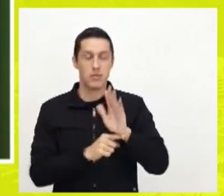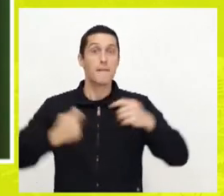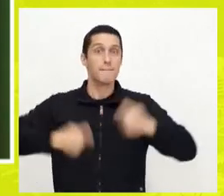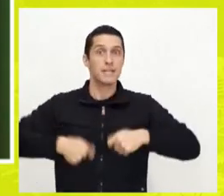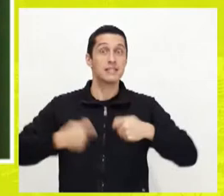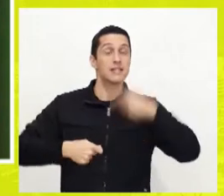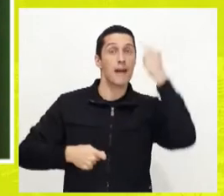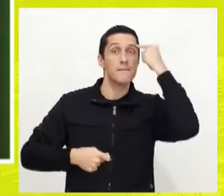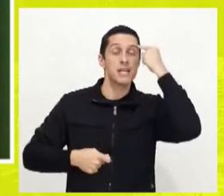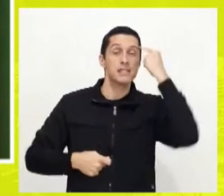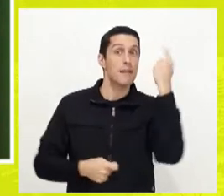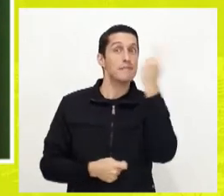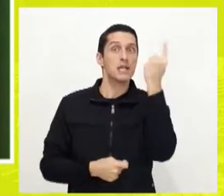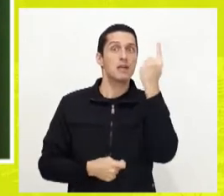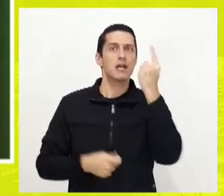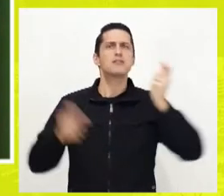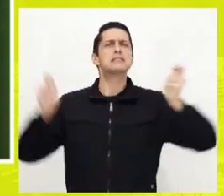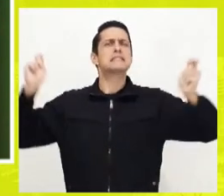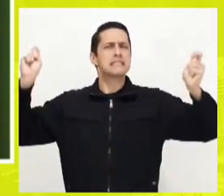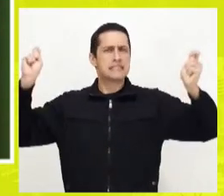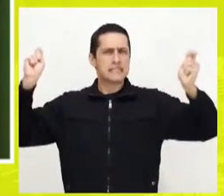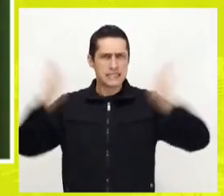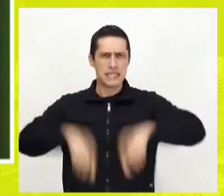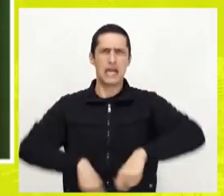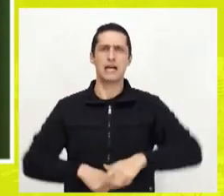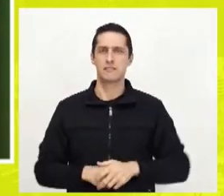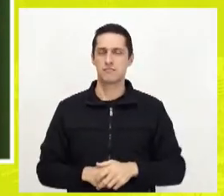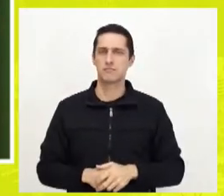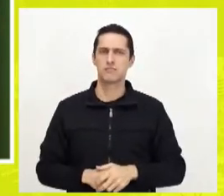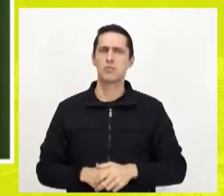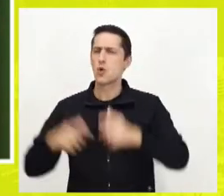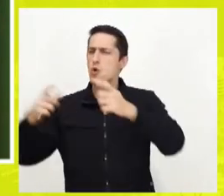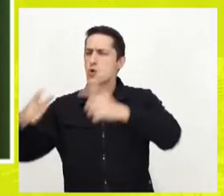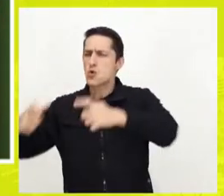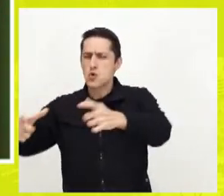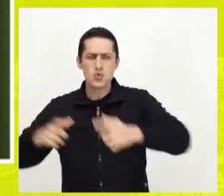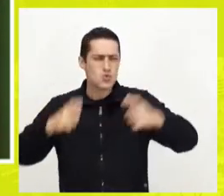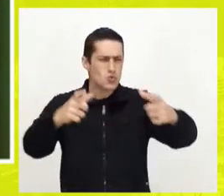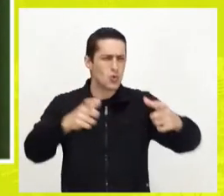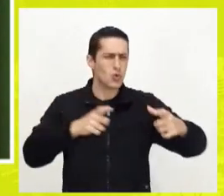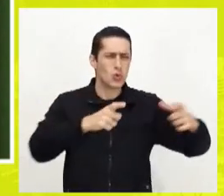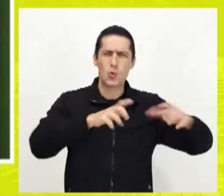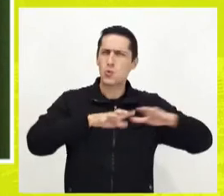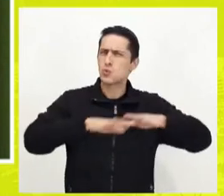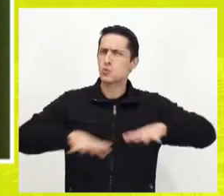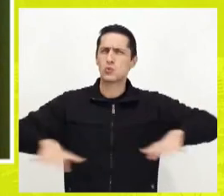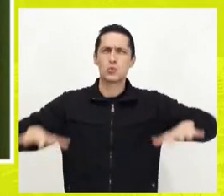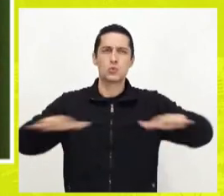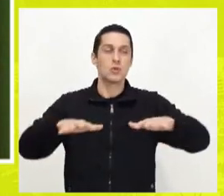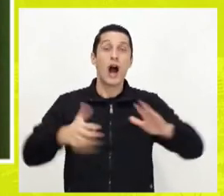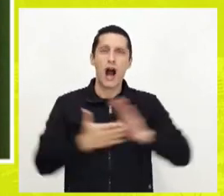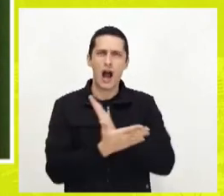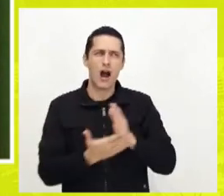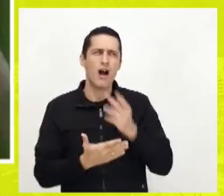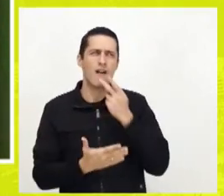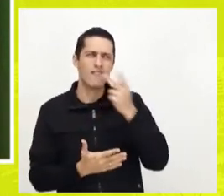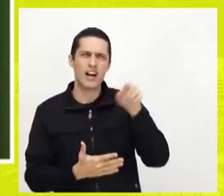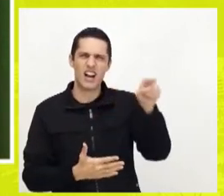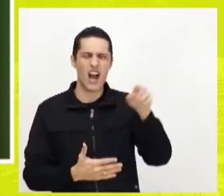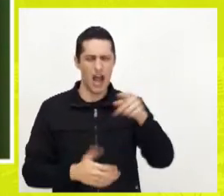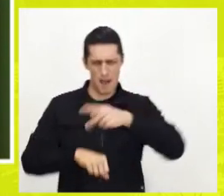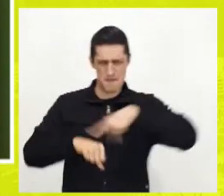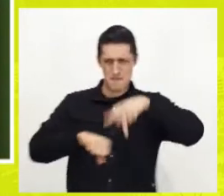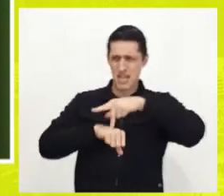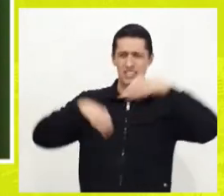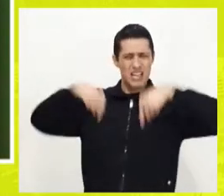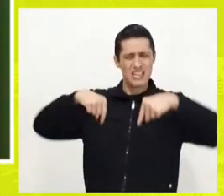possible i have heard this in all continents of this planet no in my country it's impossible